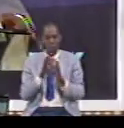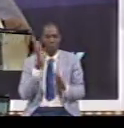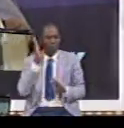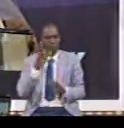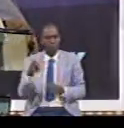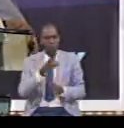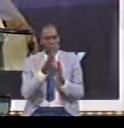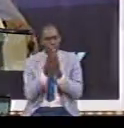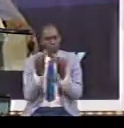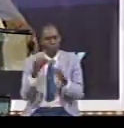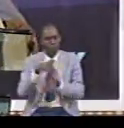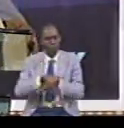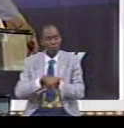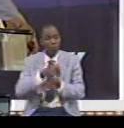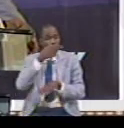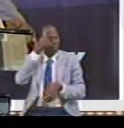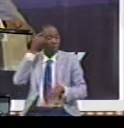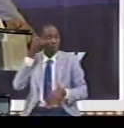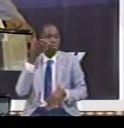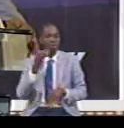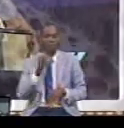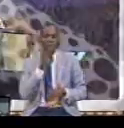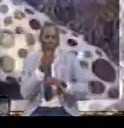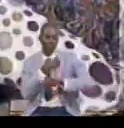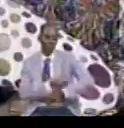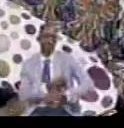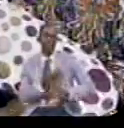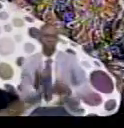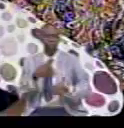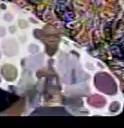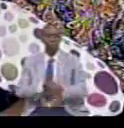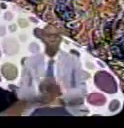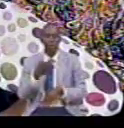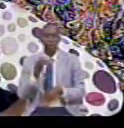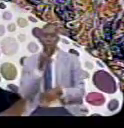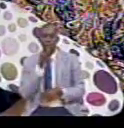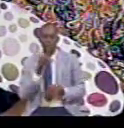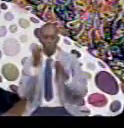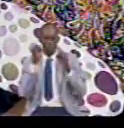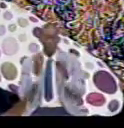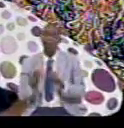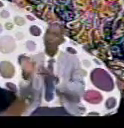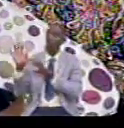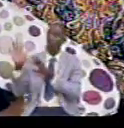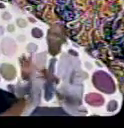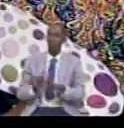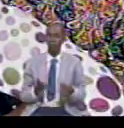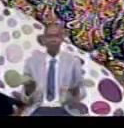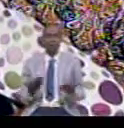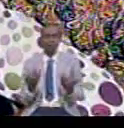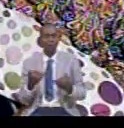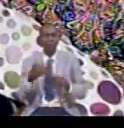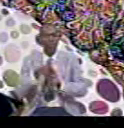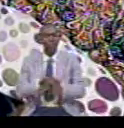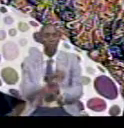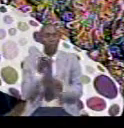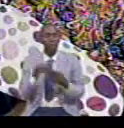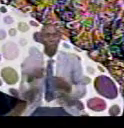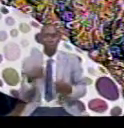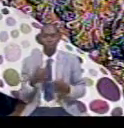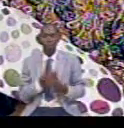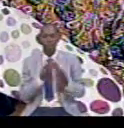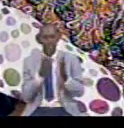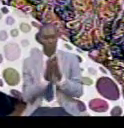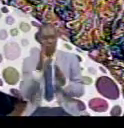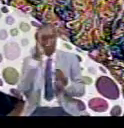there's preservation tonight, there's protection tonight, there's power flowing here tonight. And when we're praying, that one is praying,